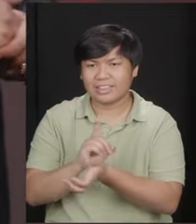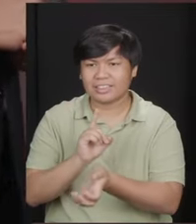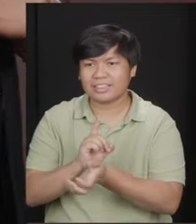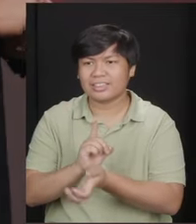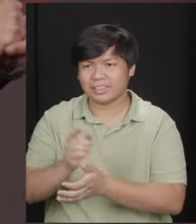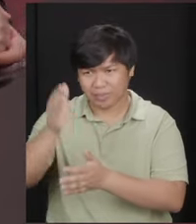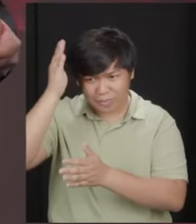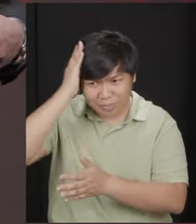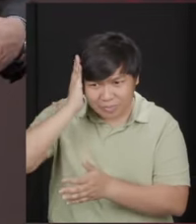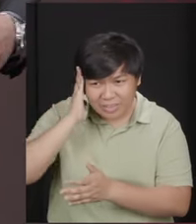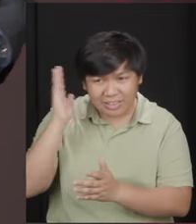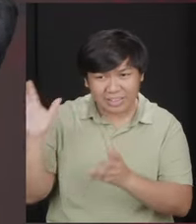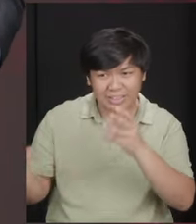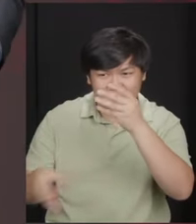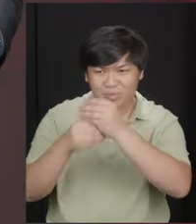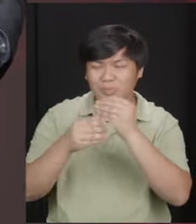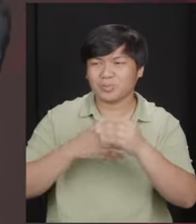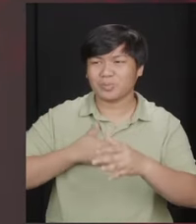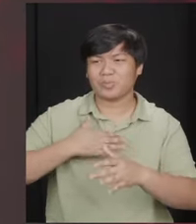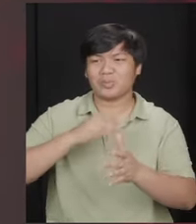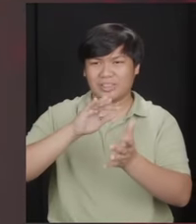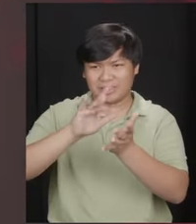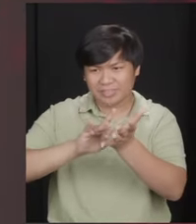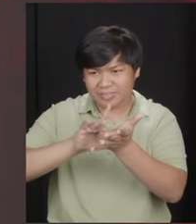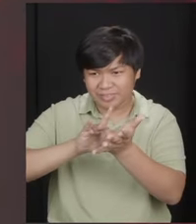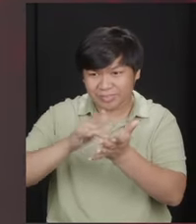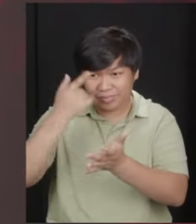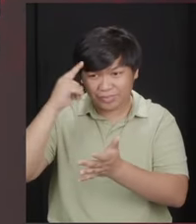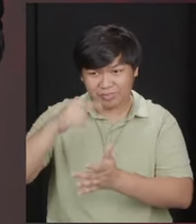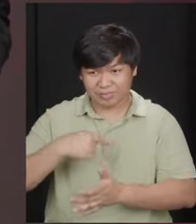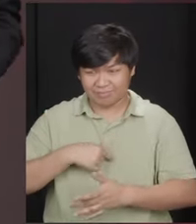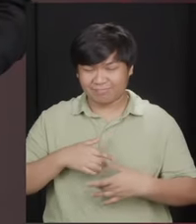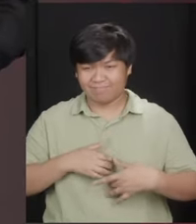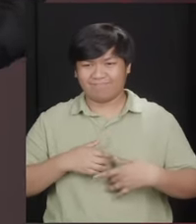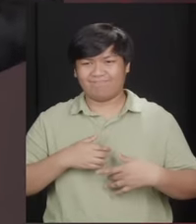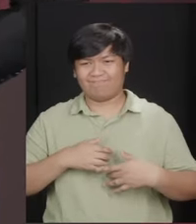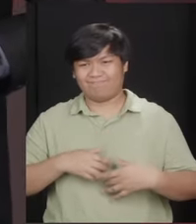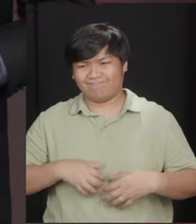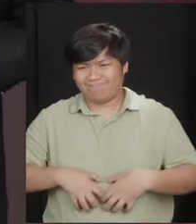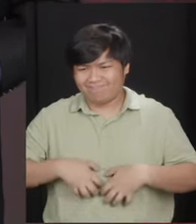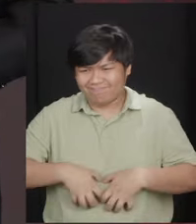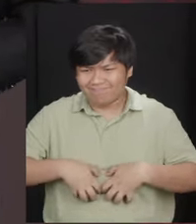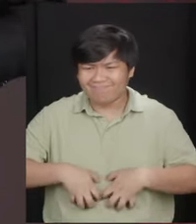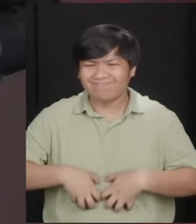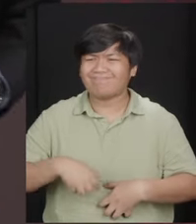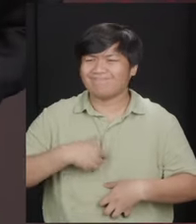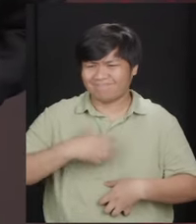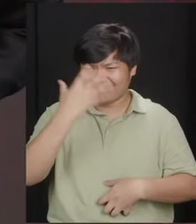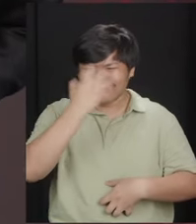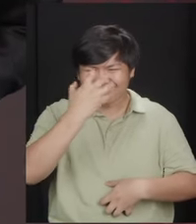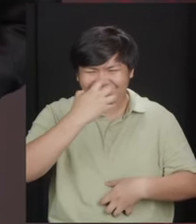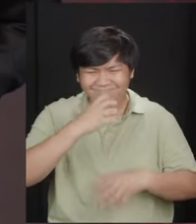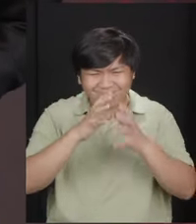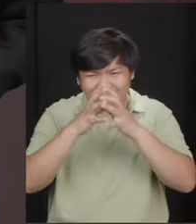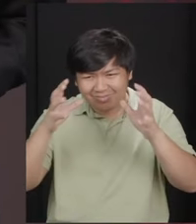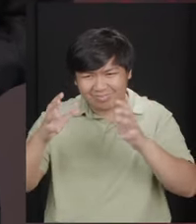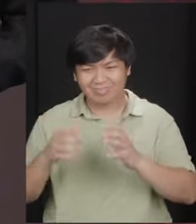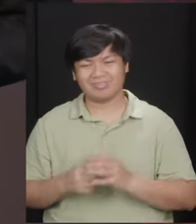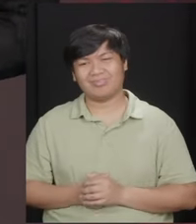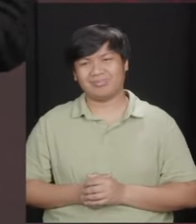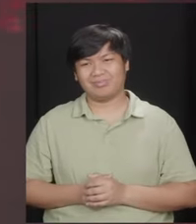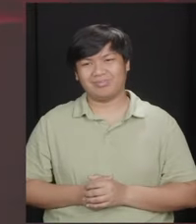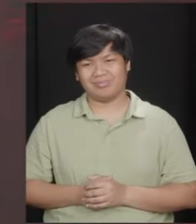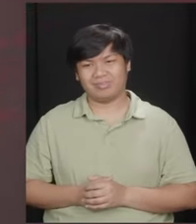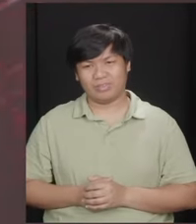Dr. Bebet, will you please increase my medicines for reflux? Kasi galit na galit ka, nanggagalaiti ka.